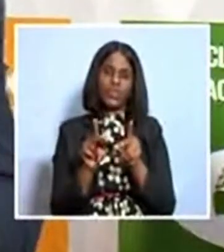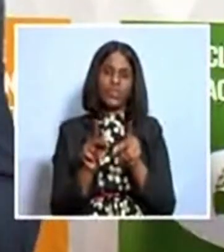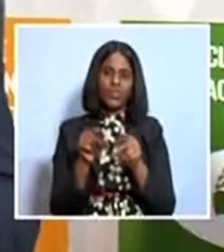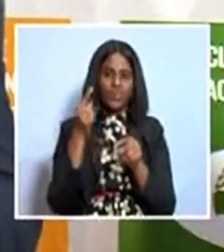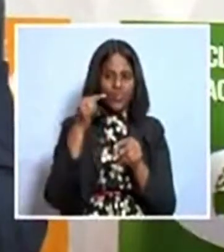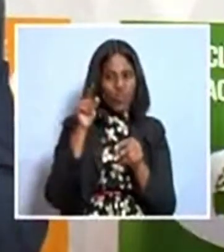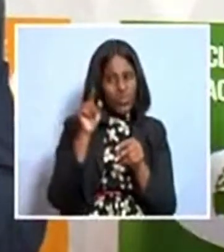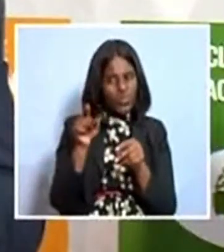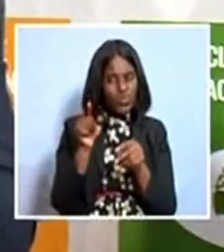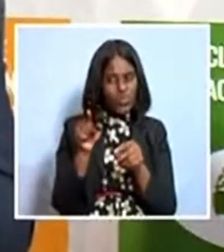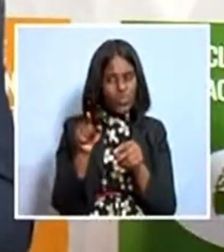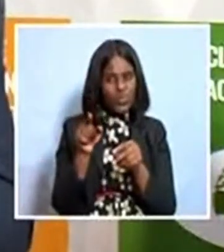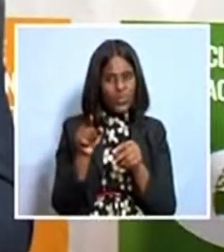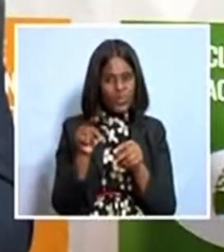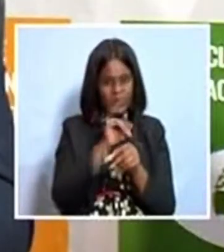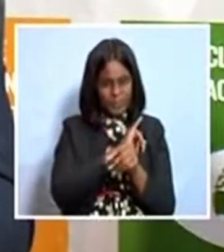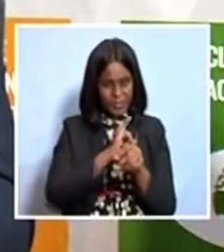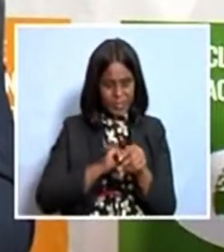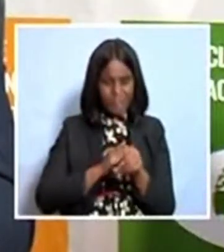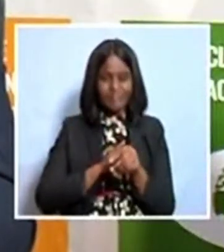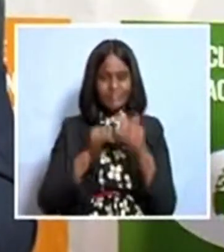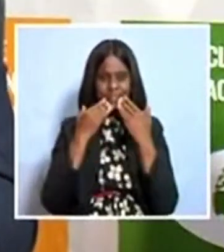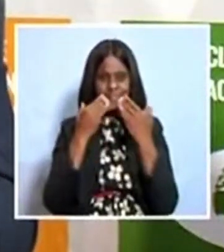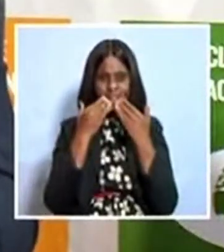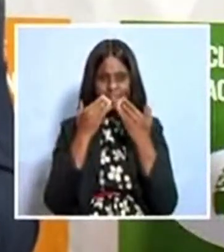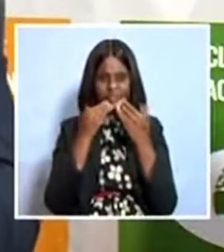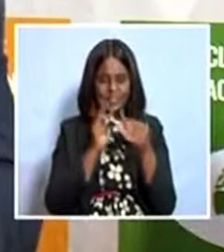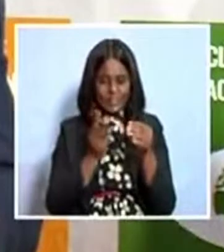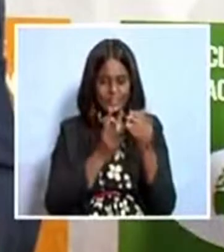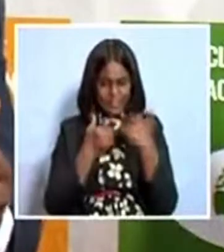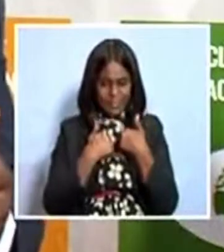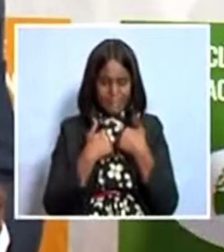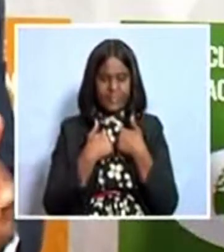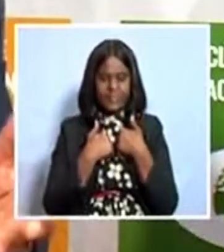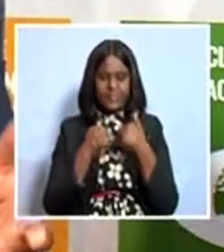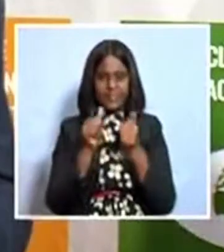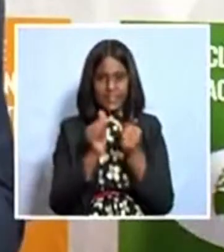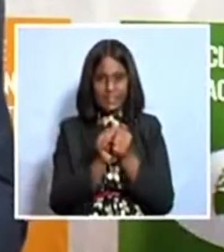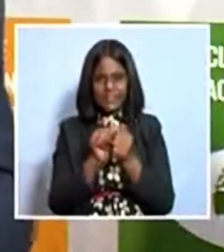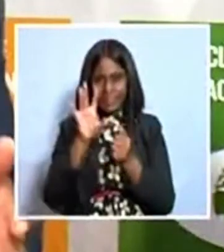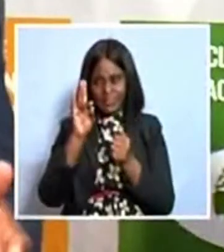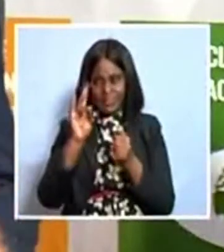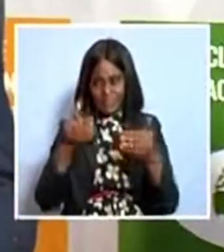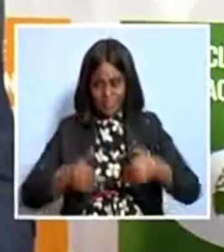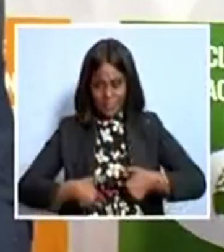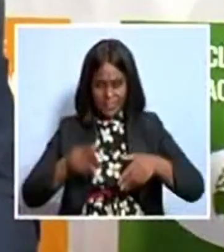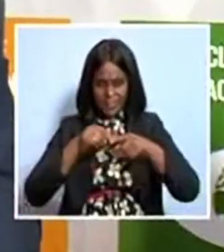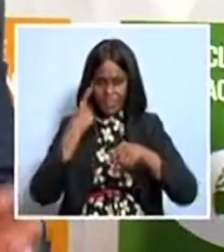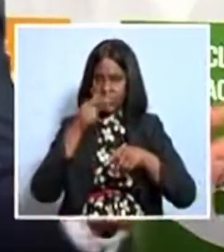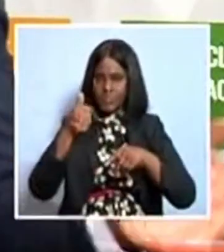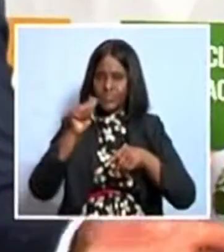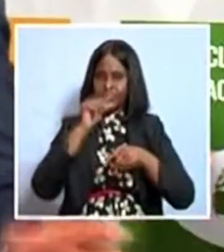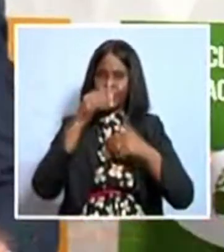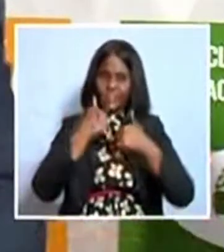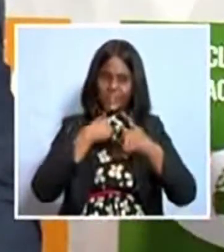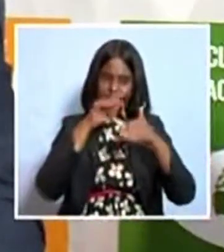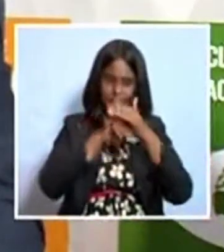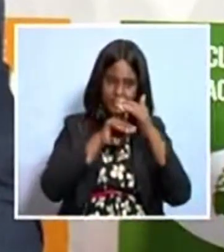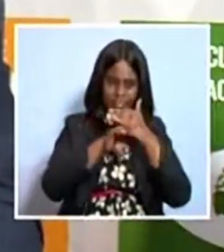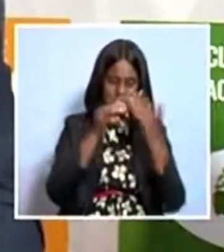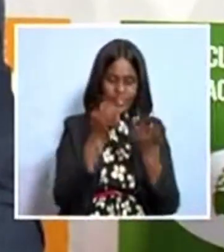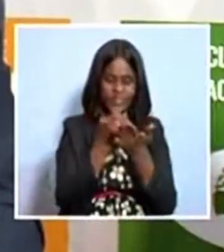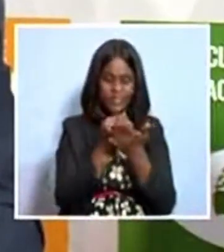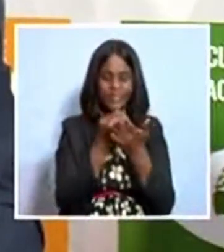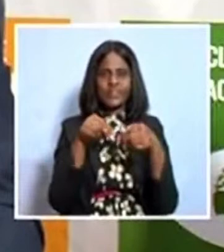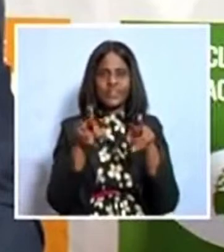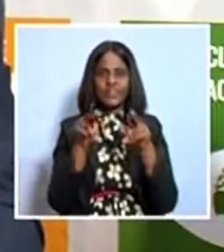you to industrialize. Okay. So we have at least about 7 million people that don't have access to the economic roads that